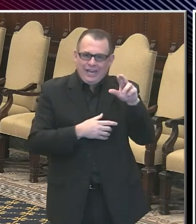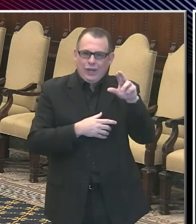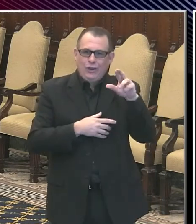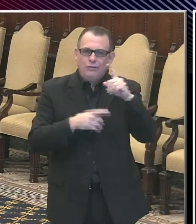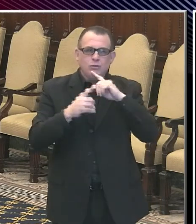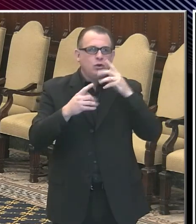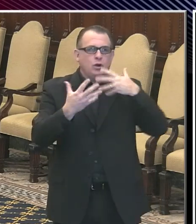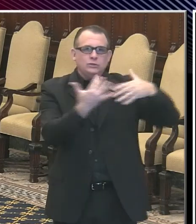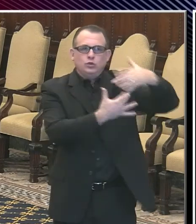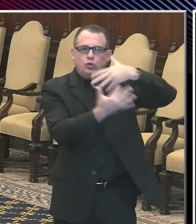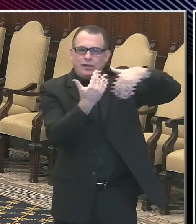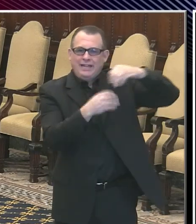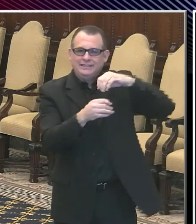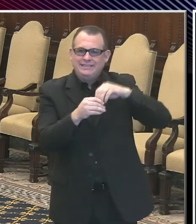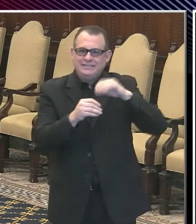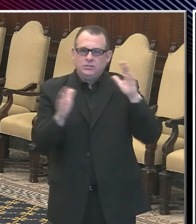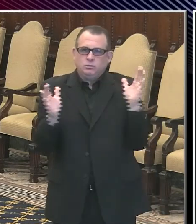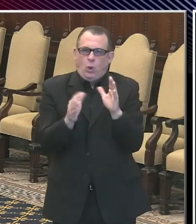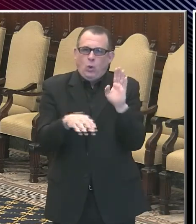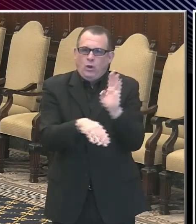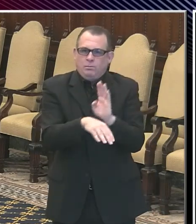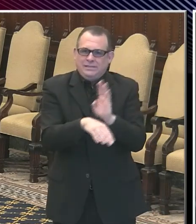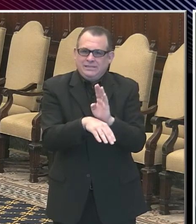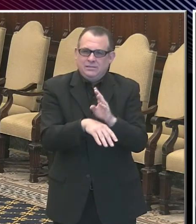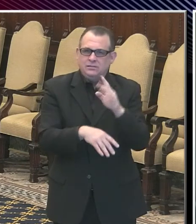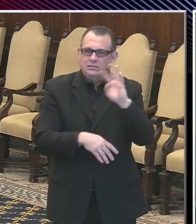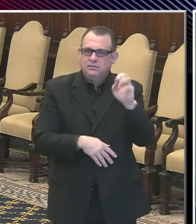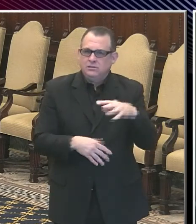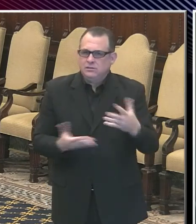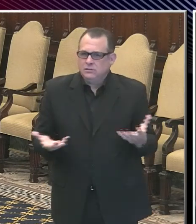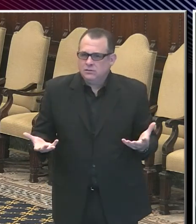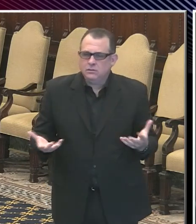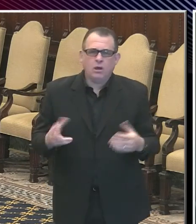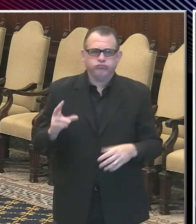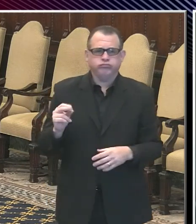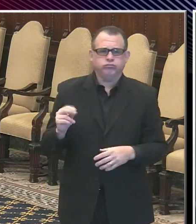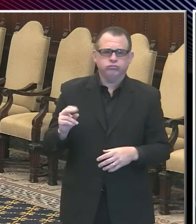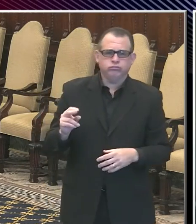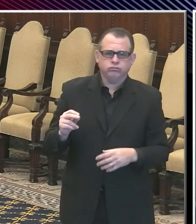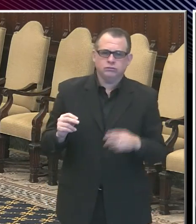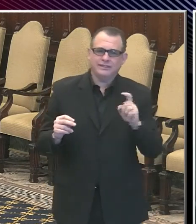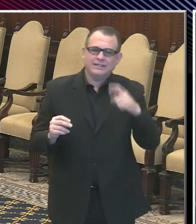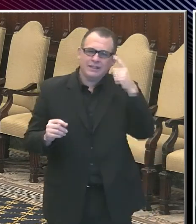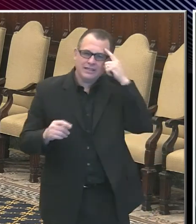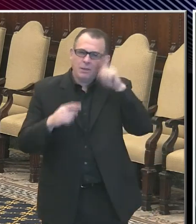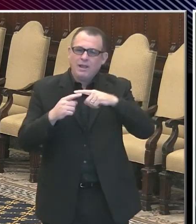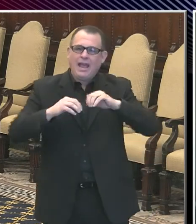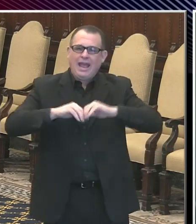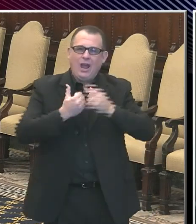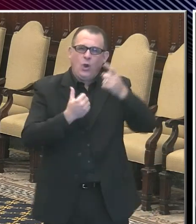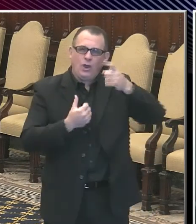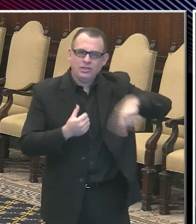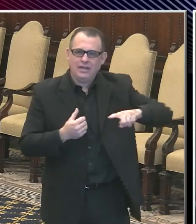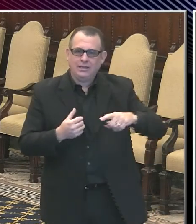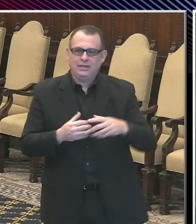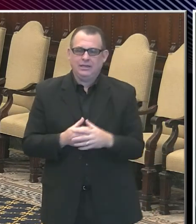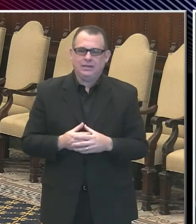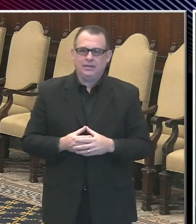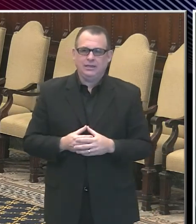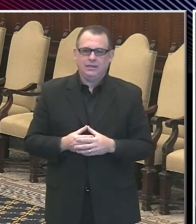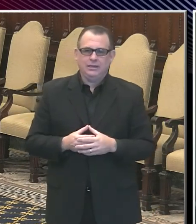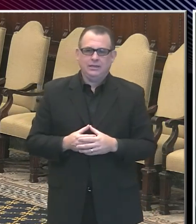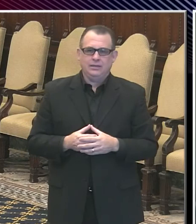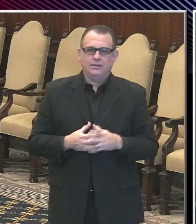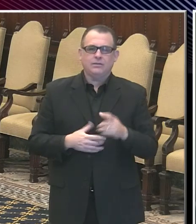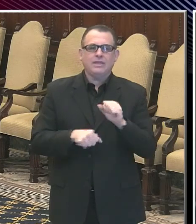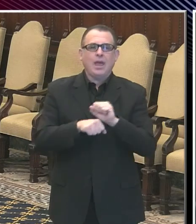dealt with within a small business? No, I think that they should be thinking about how they make sure that their employees are wearing